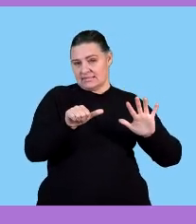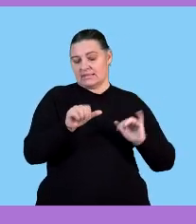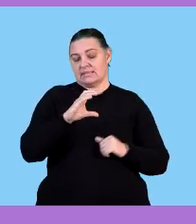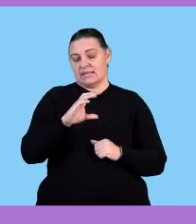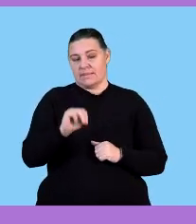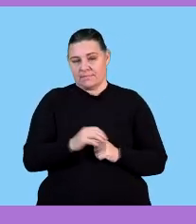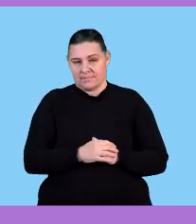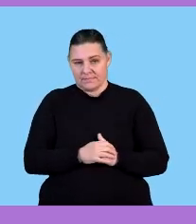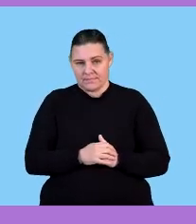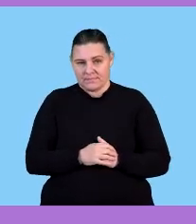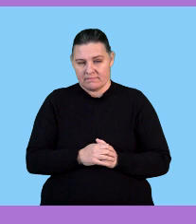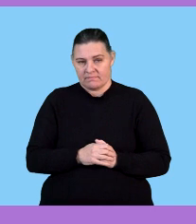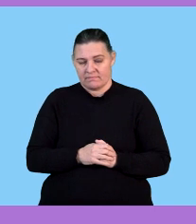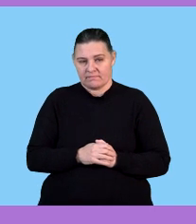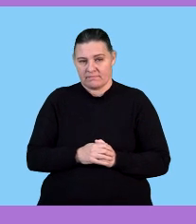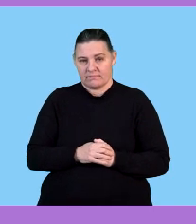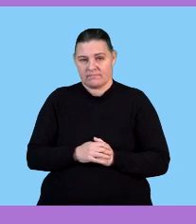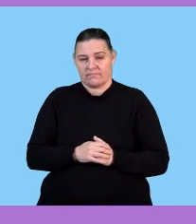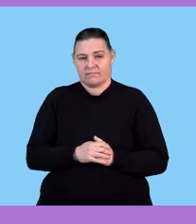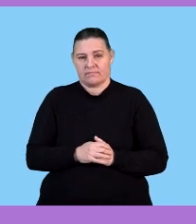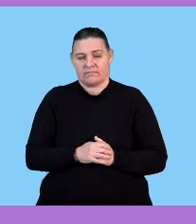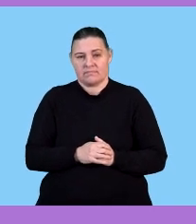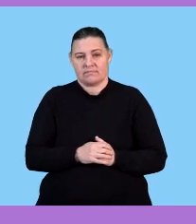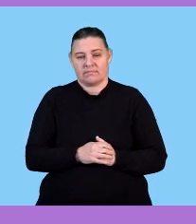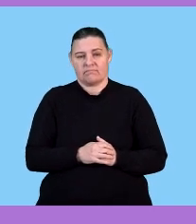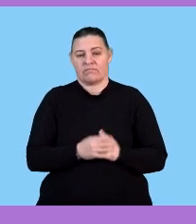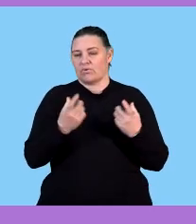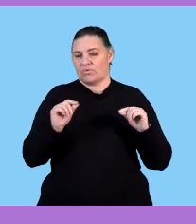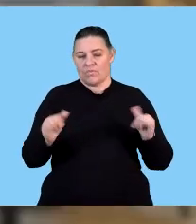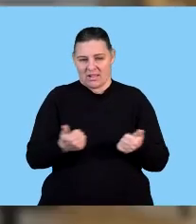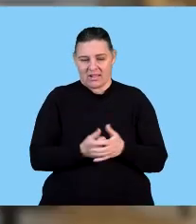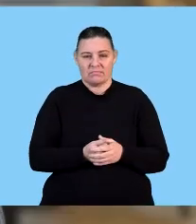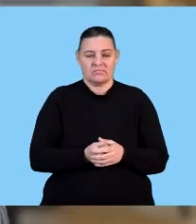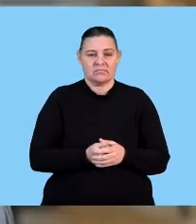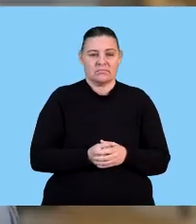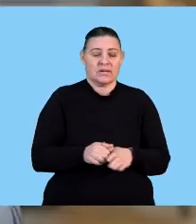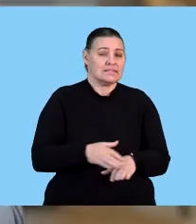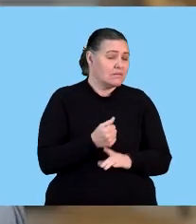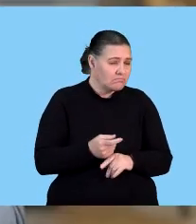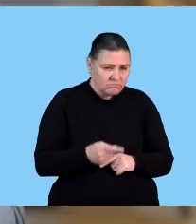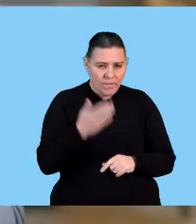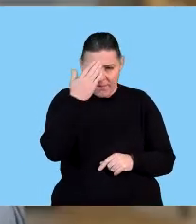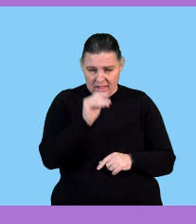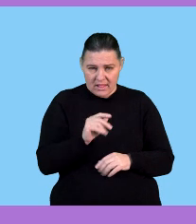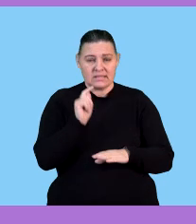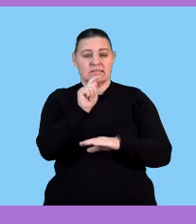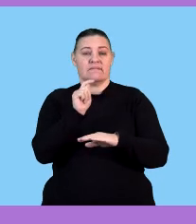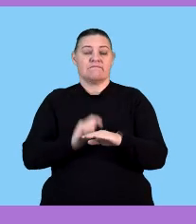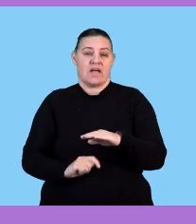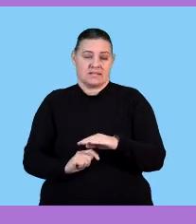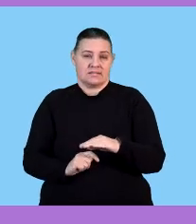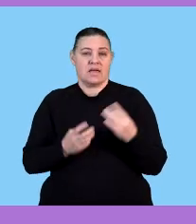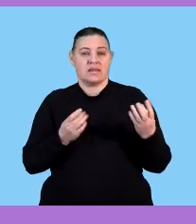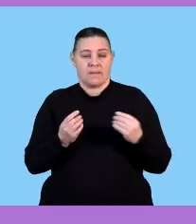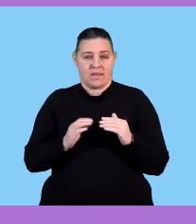6 centimeters. And I want to find that side. All right, we're doing well. We've got our setup. We know now you divide